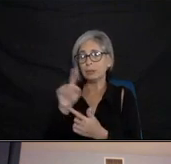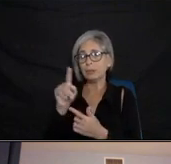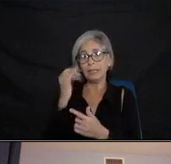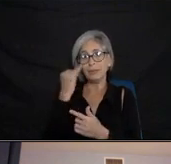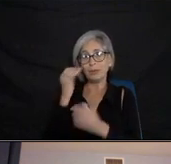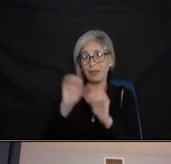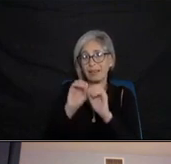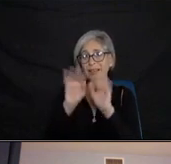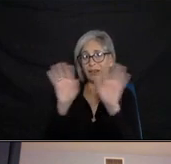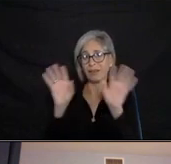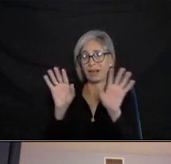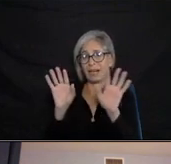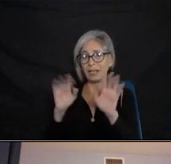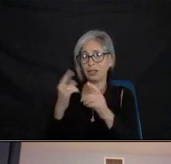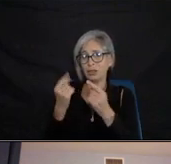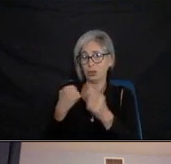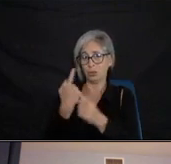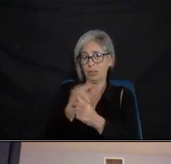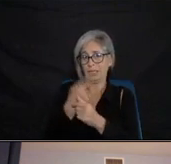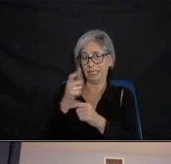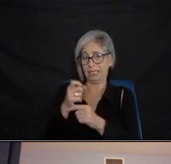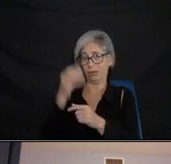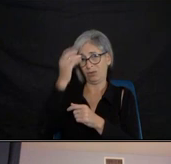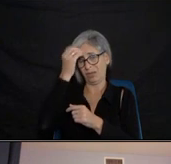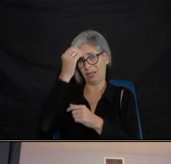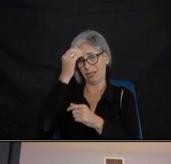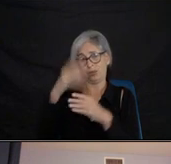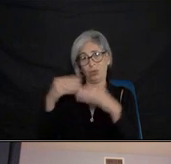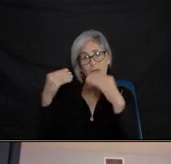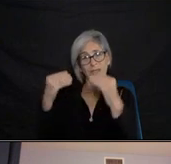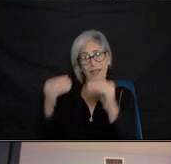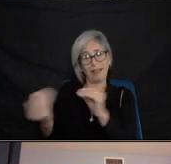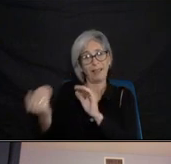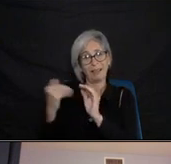clarify, do we need to reconsider the motion to sell?